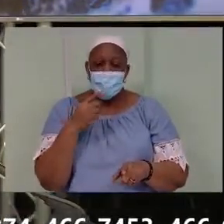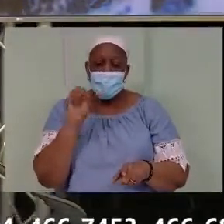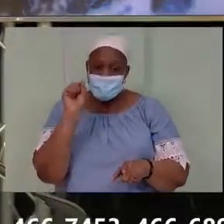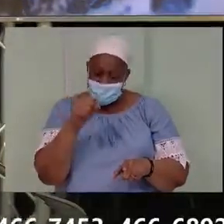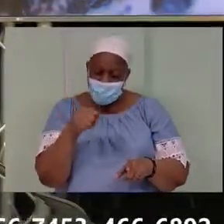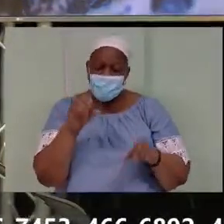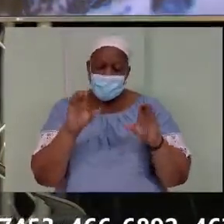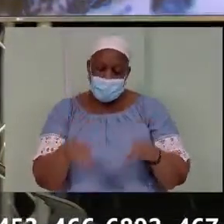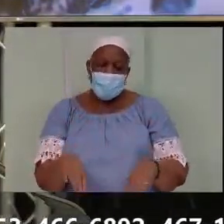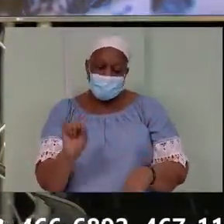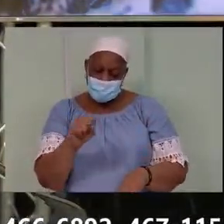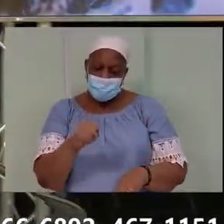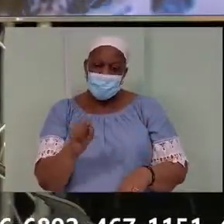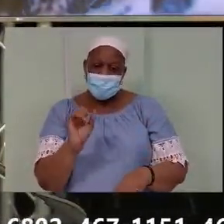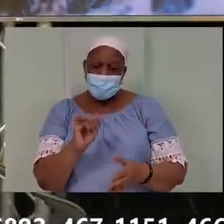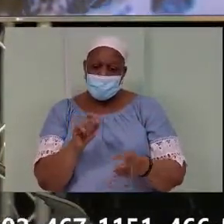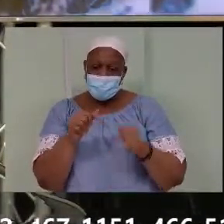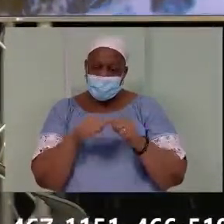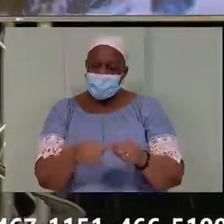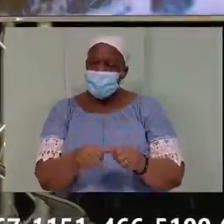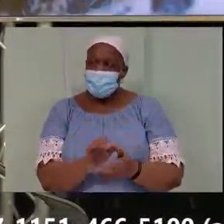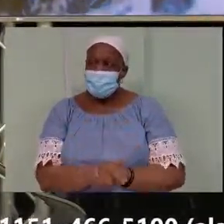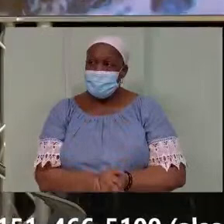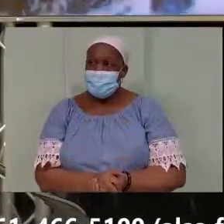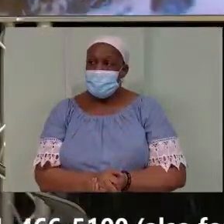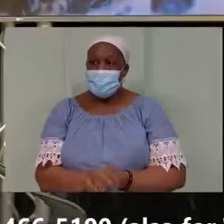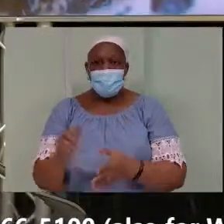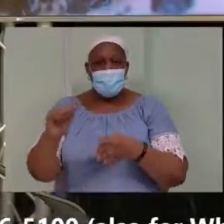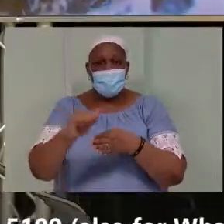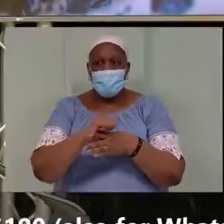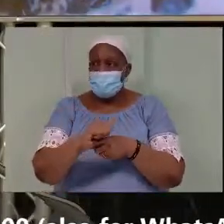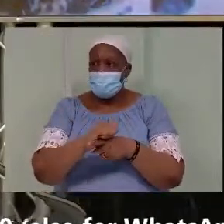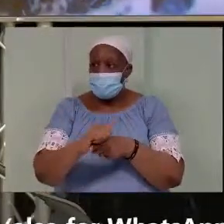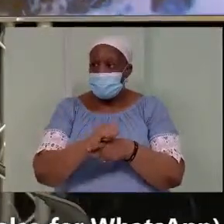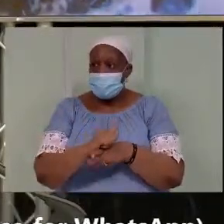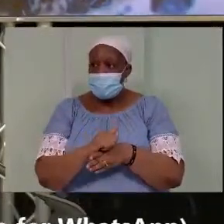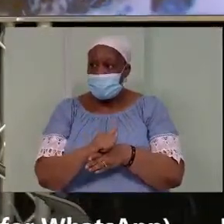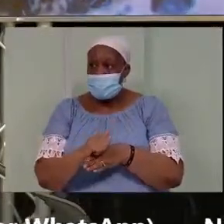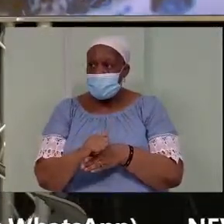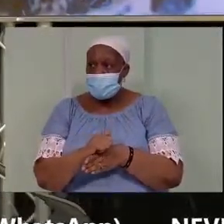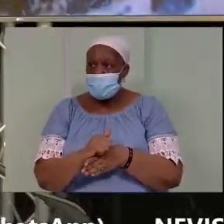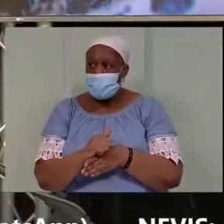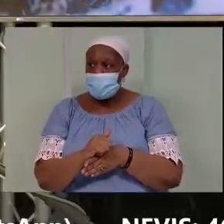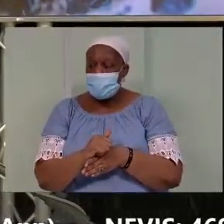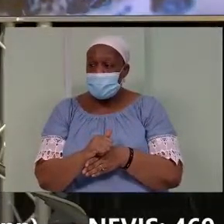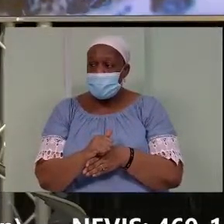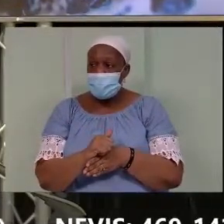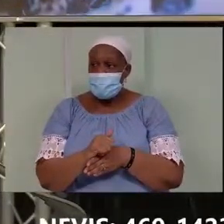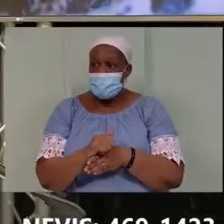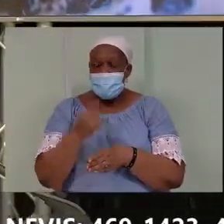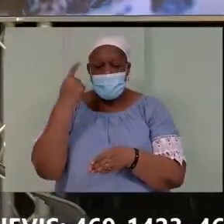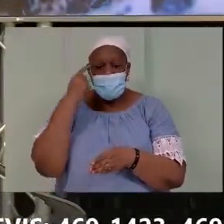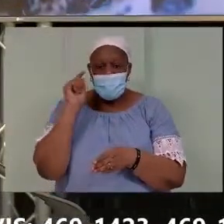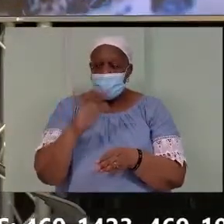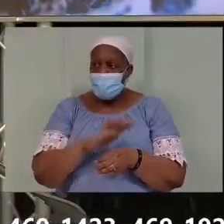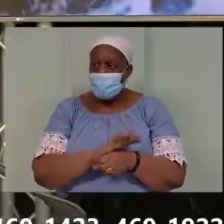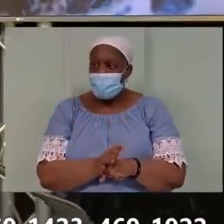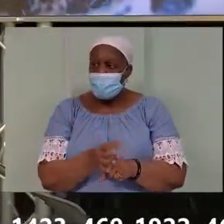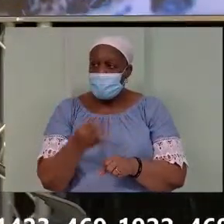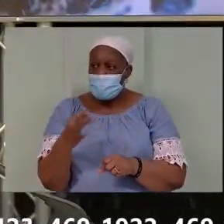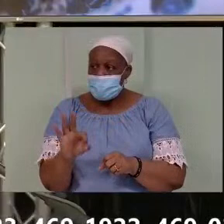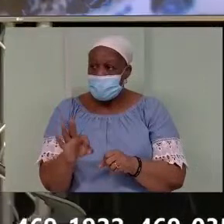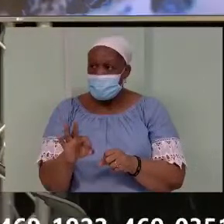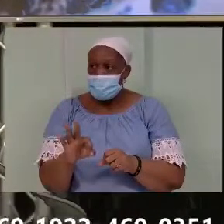training. The training is happening right now at the departure lounge. I think it is at the